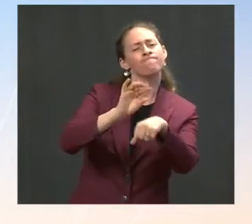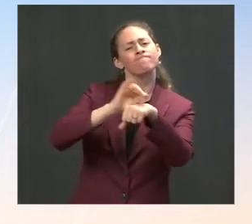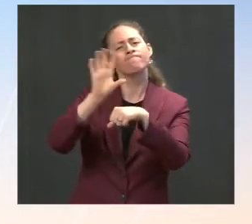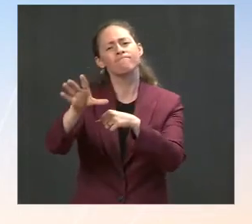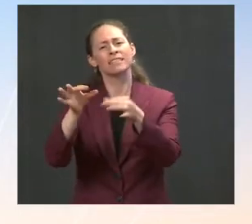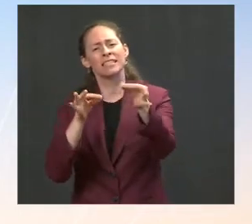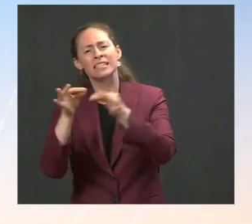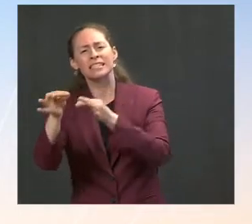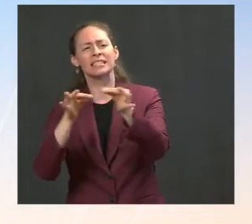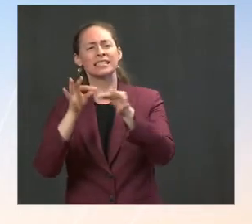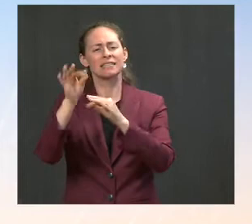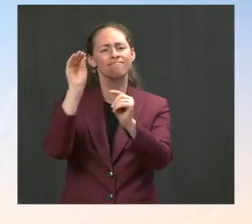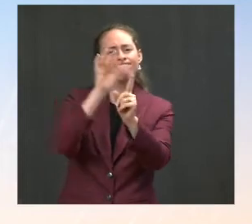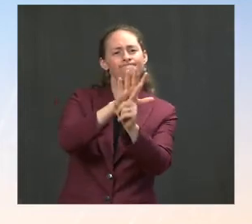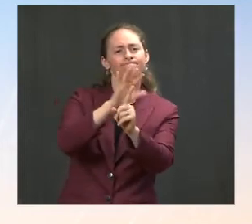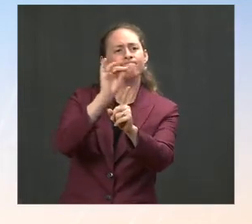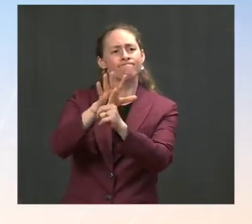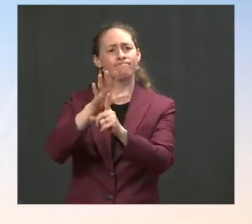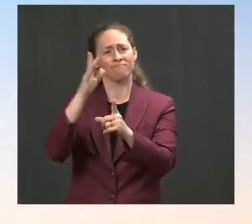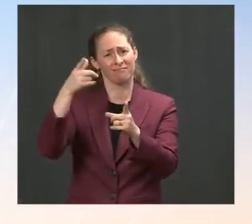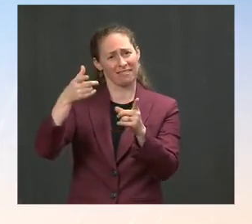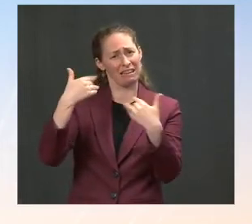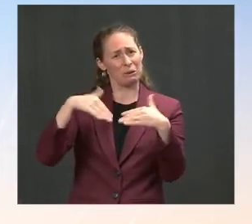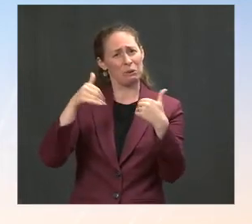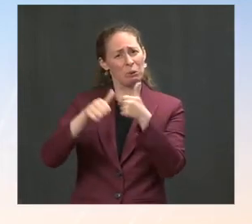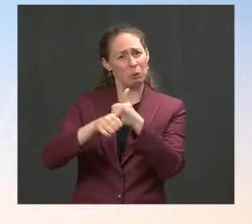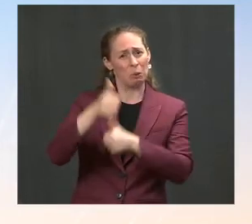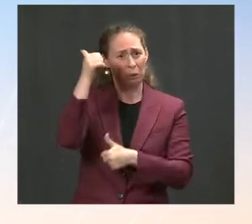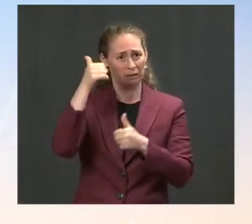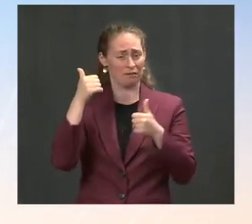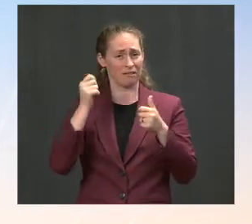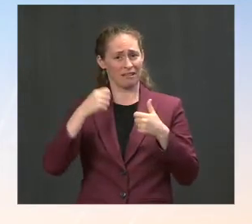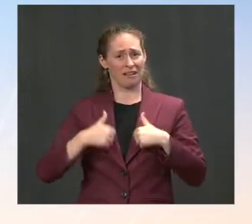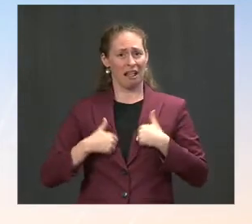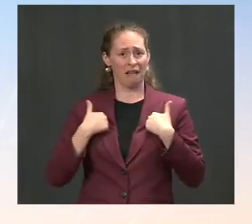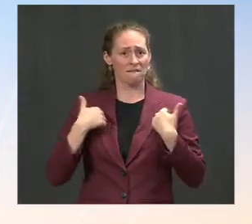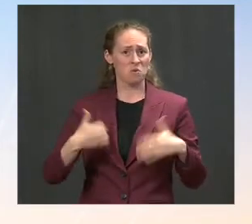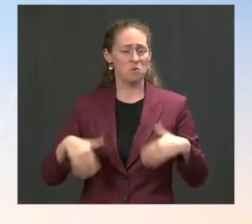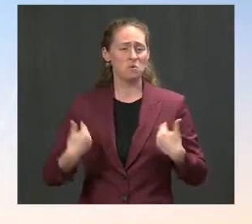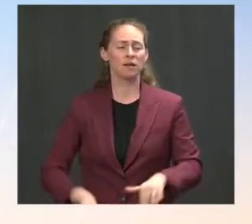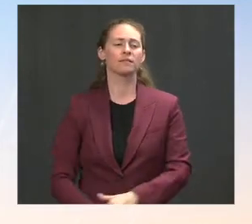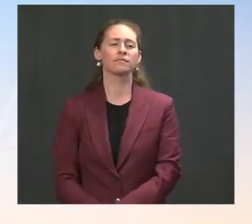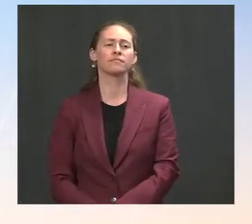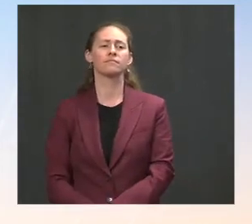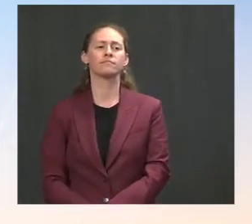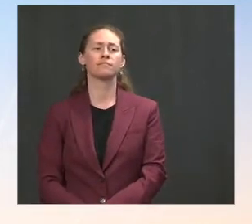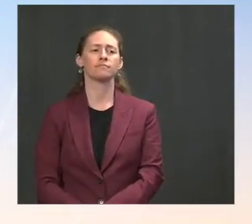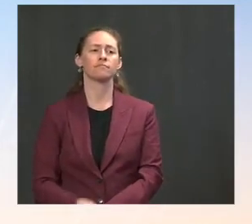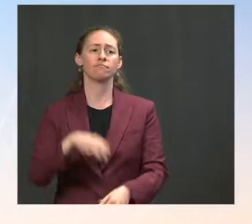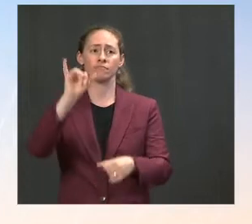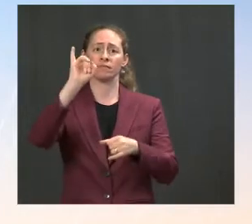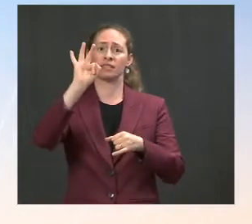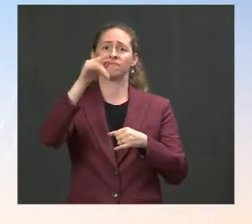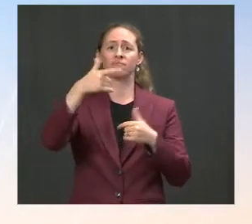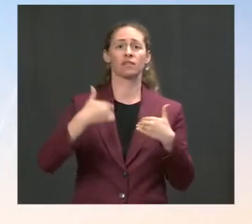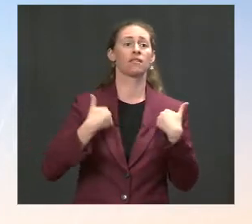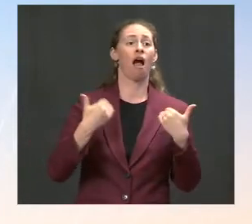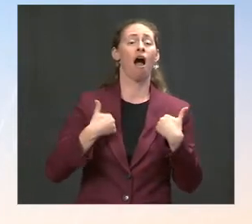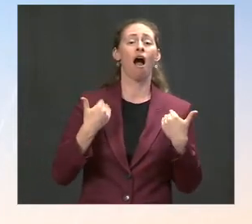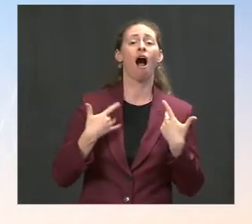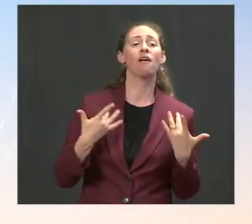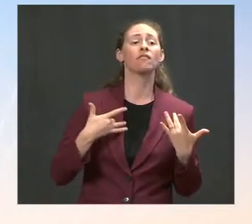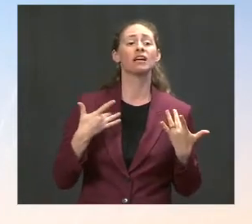only on themselves, but also the people around them. And well, if you are a young person, you may think you are Superman